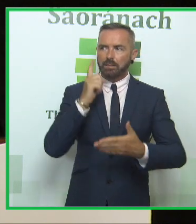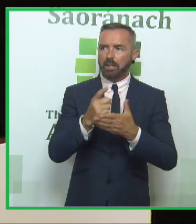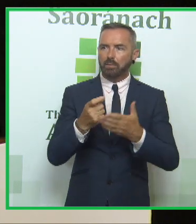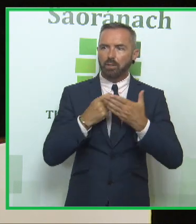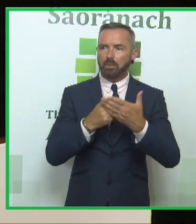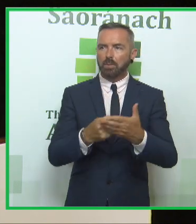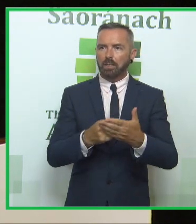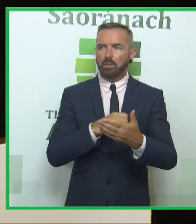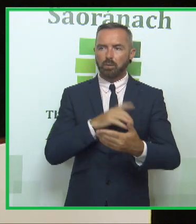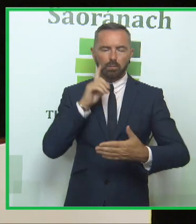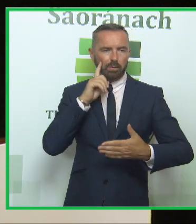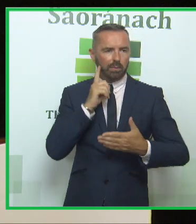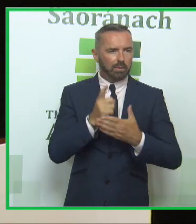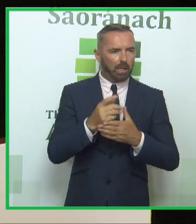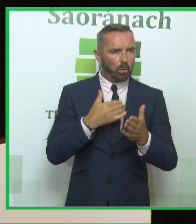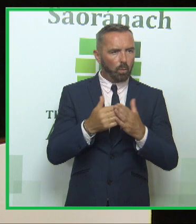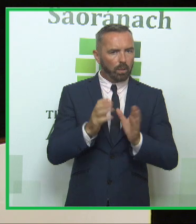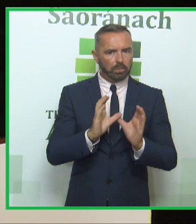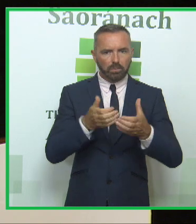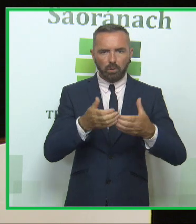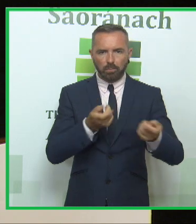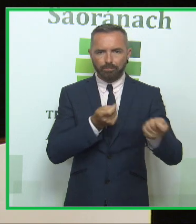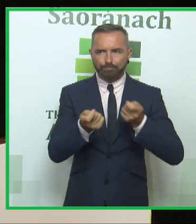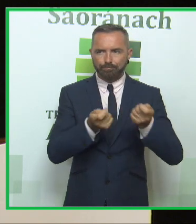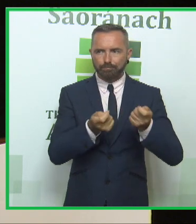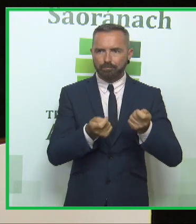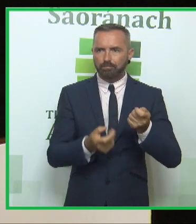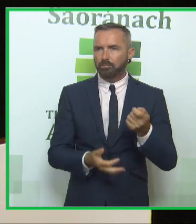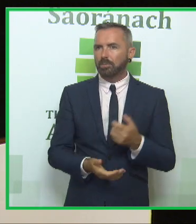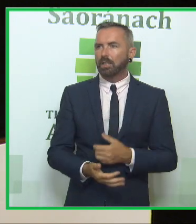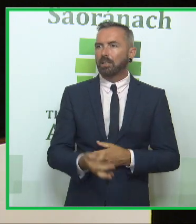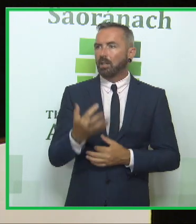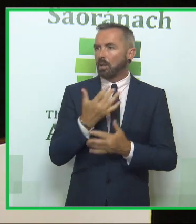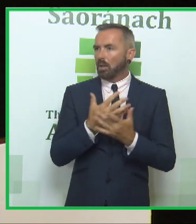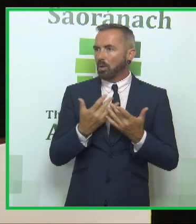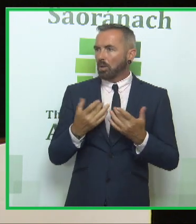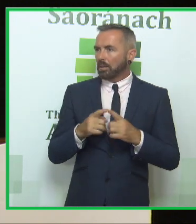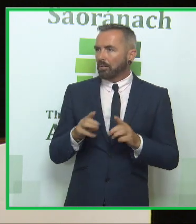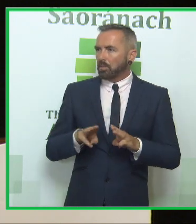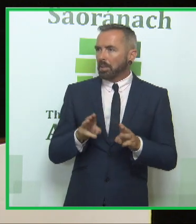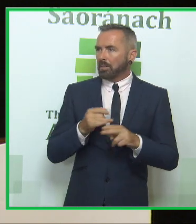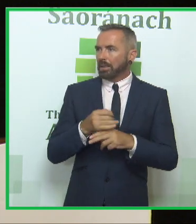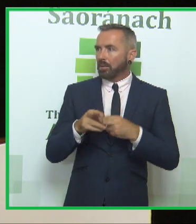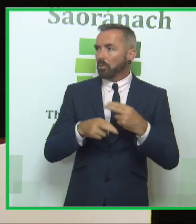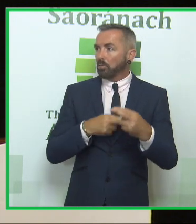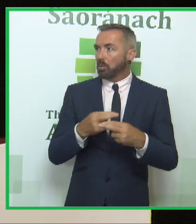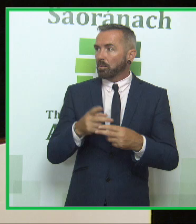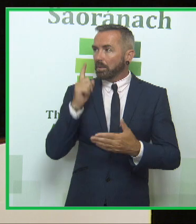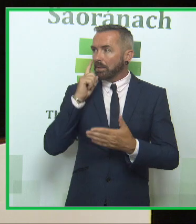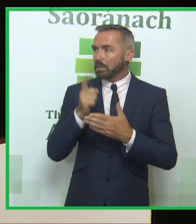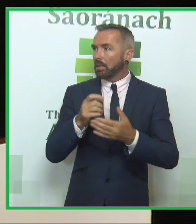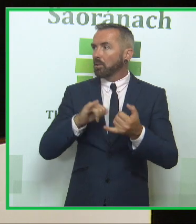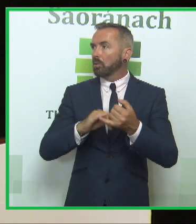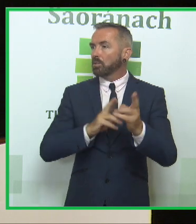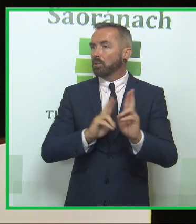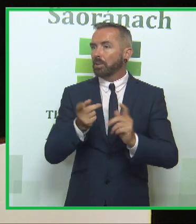recommendations to define what that oversight is, because there's various flavours in the room, so Cabinet Committee or independent oversight or task forces.